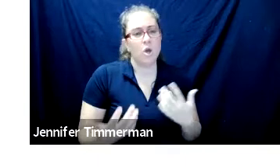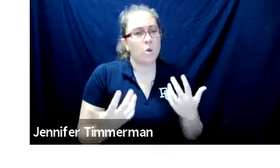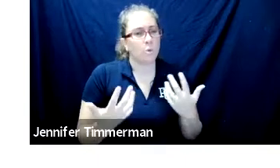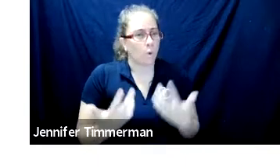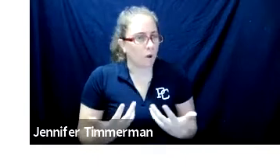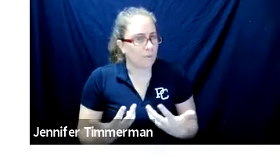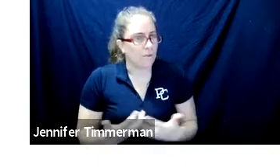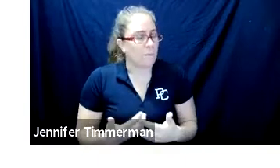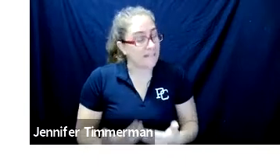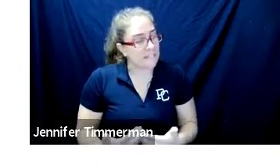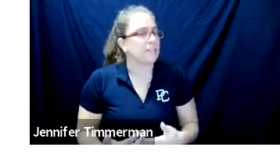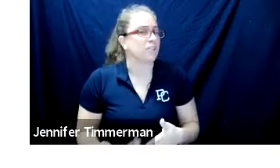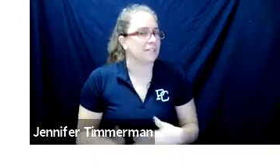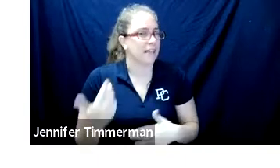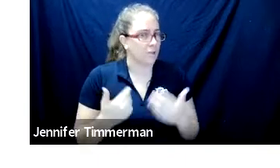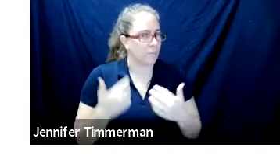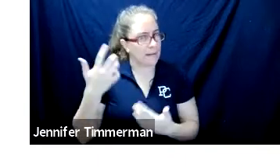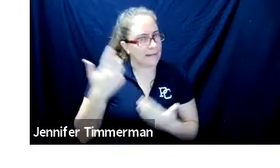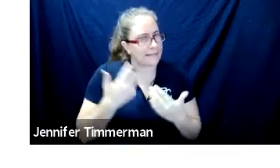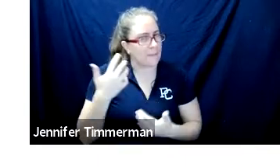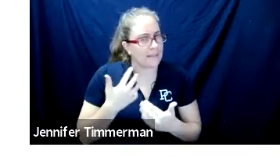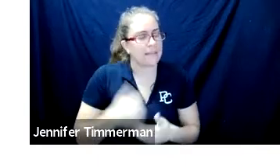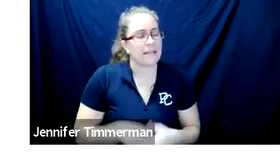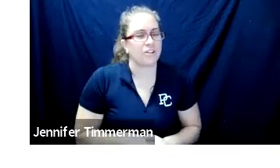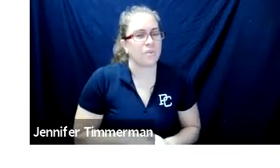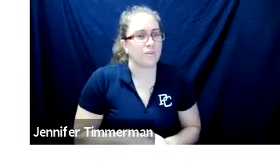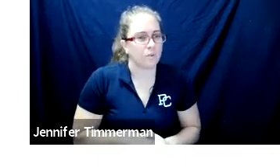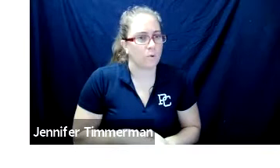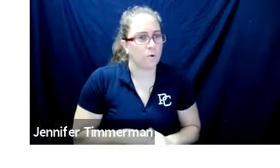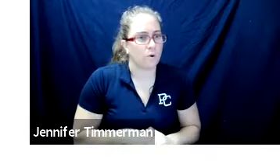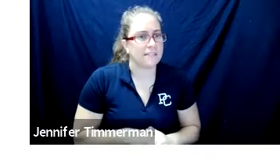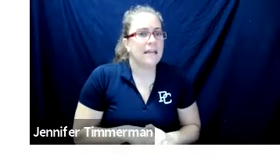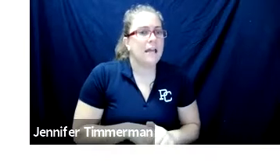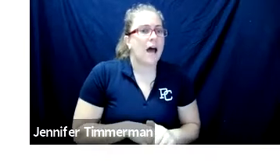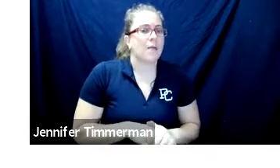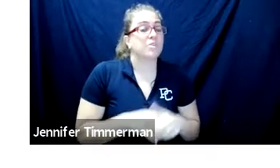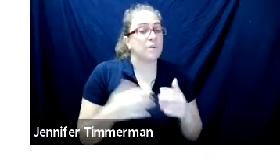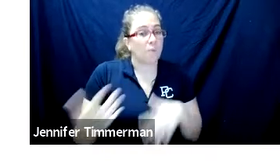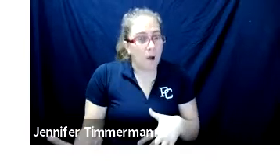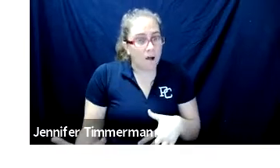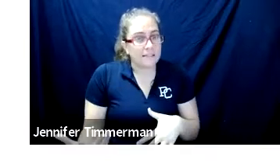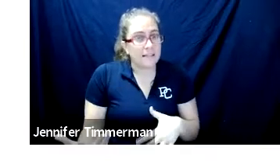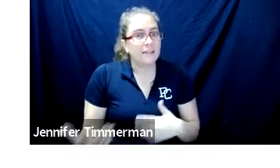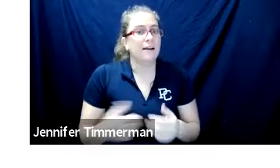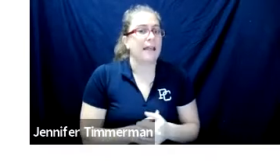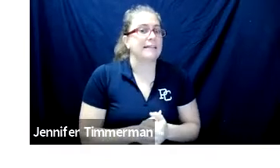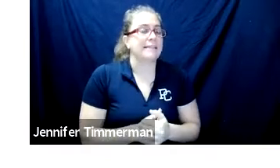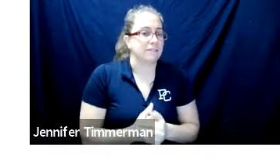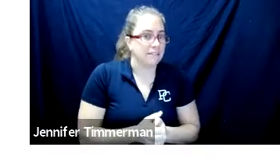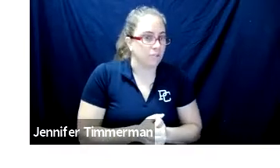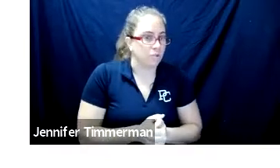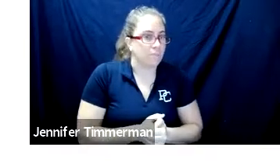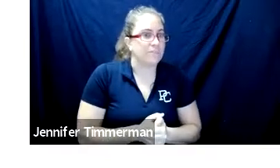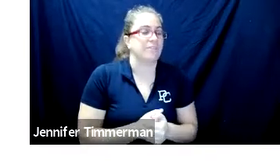anything wrong with you mentally, just that your brain is not making the connection with your vocal cords. Cerebral palsy and